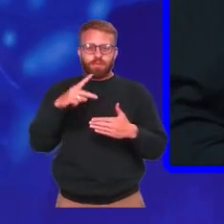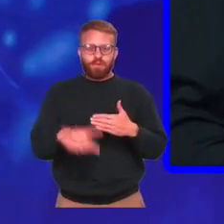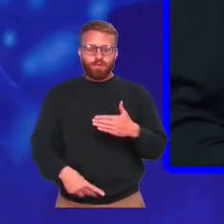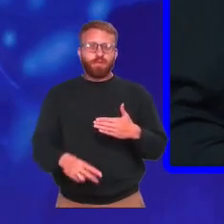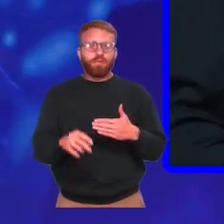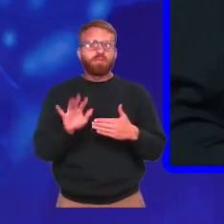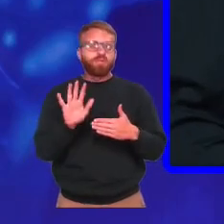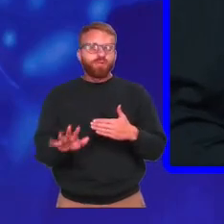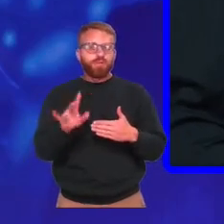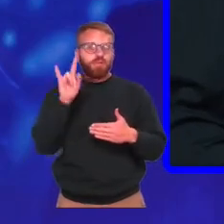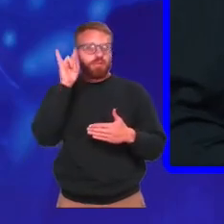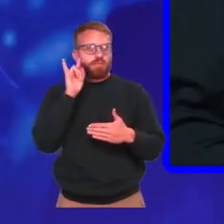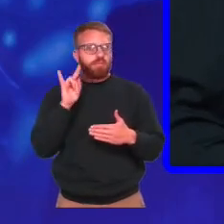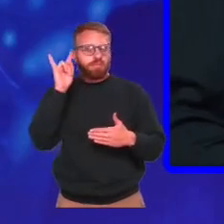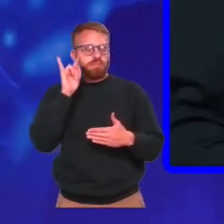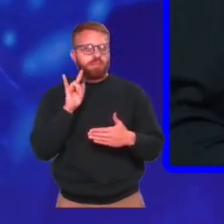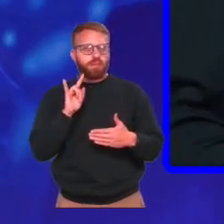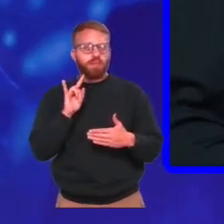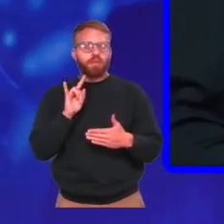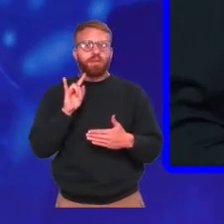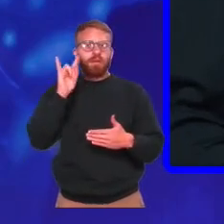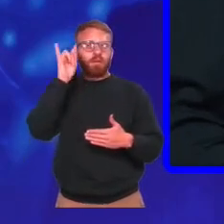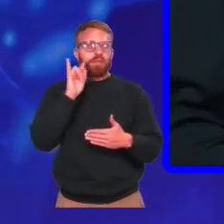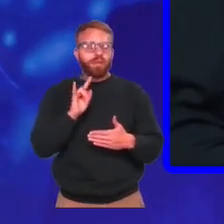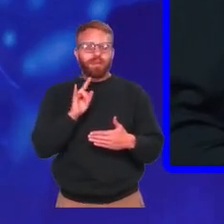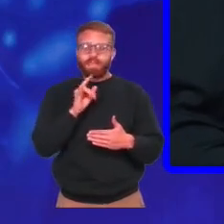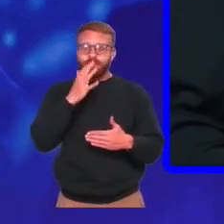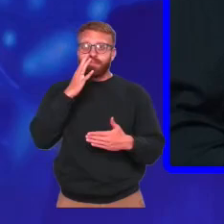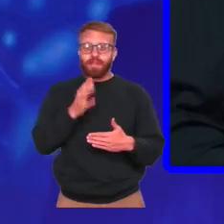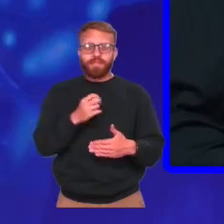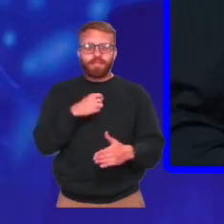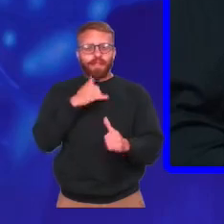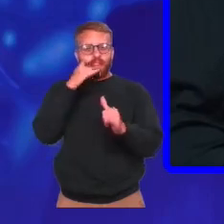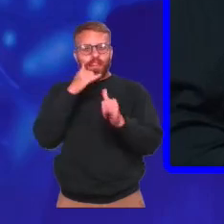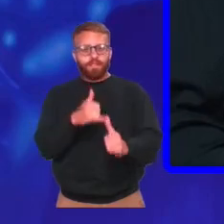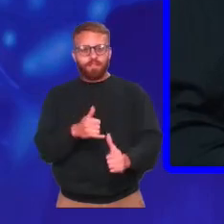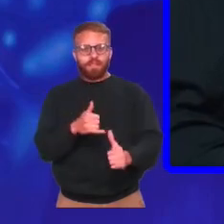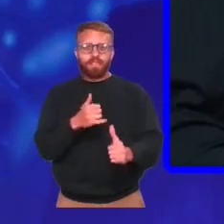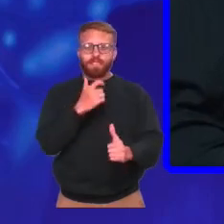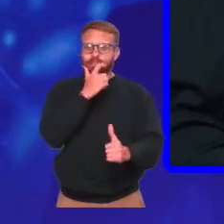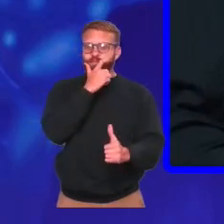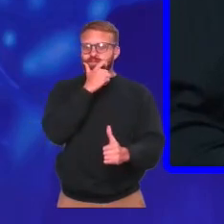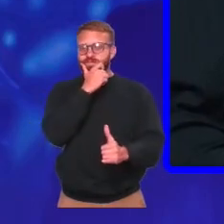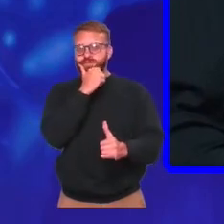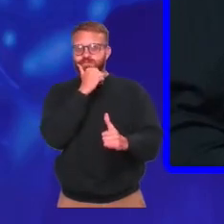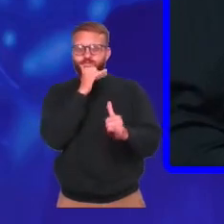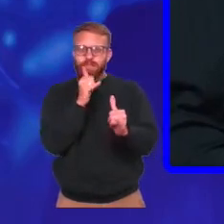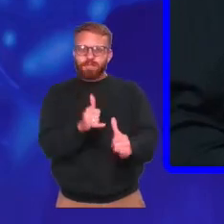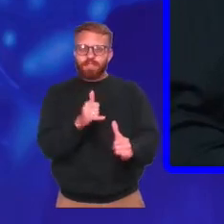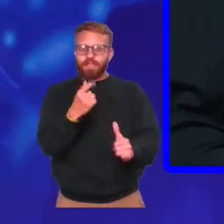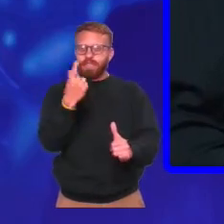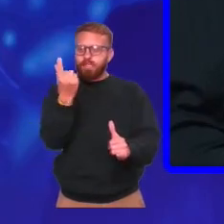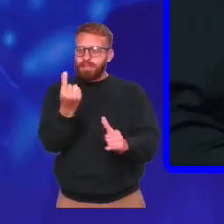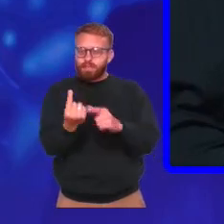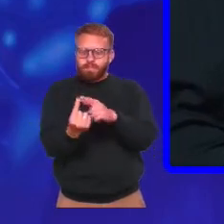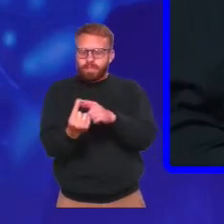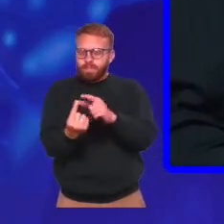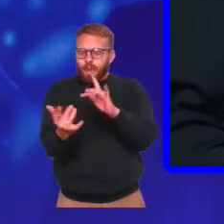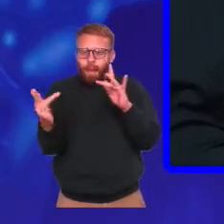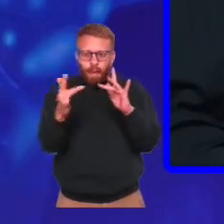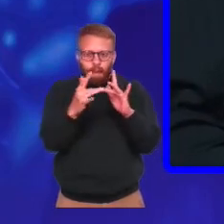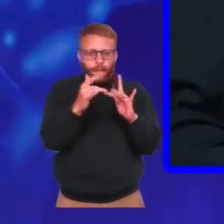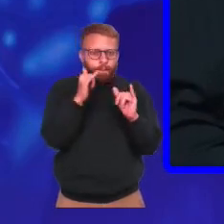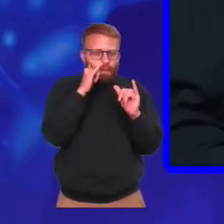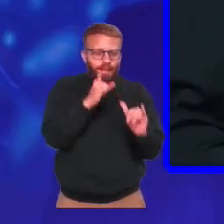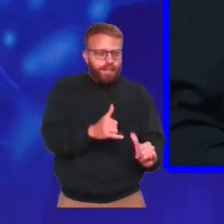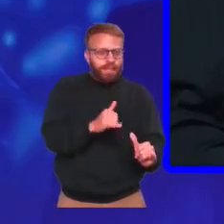So it's very difficult to find engineers that have that knowledge. So in the end, as an example, we ended up hiring, it was for a